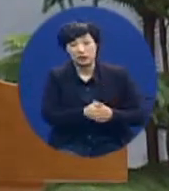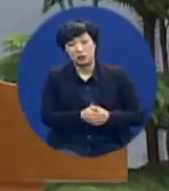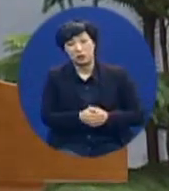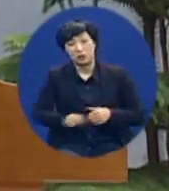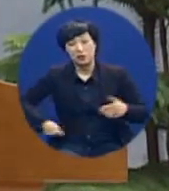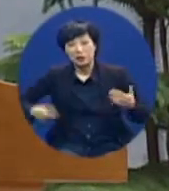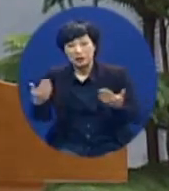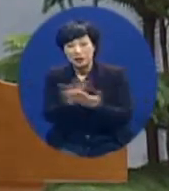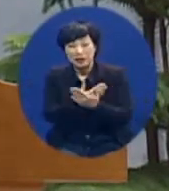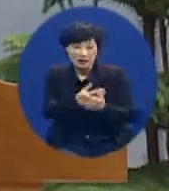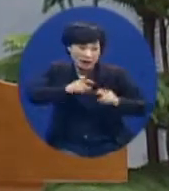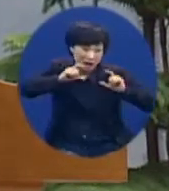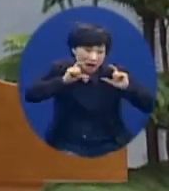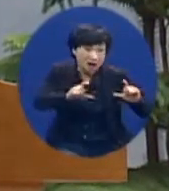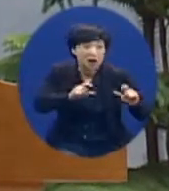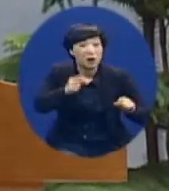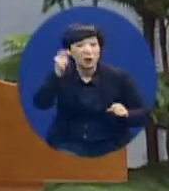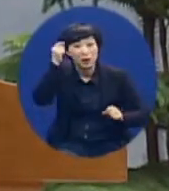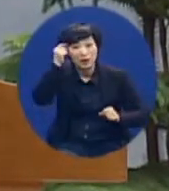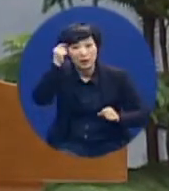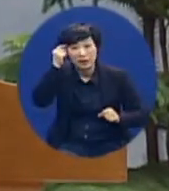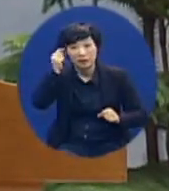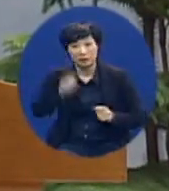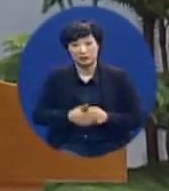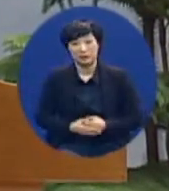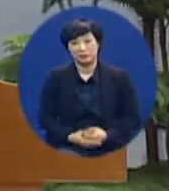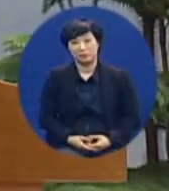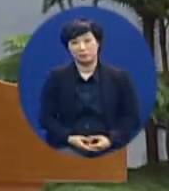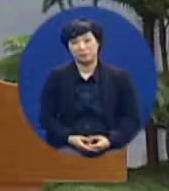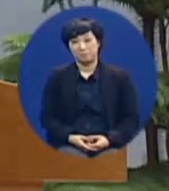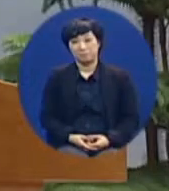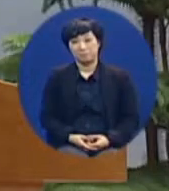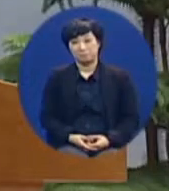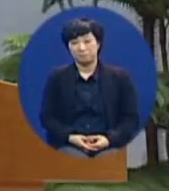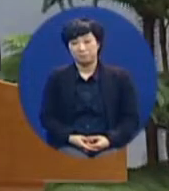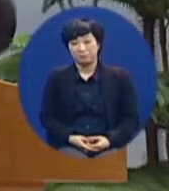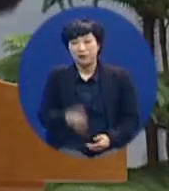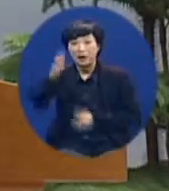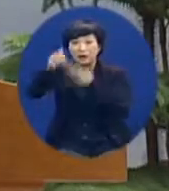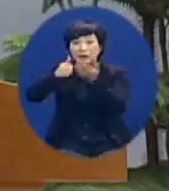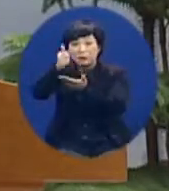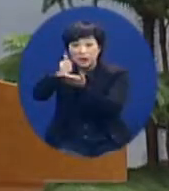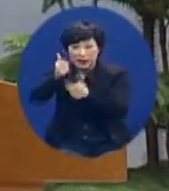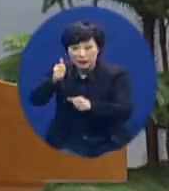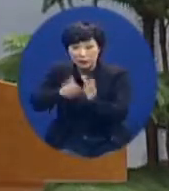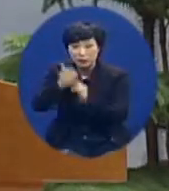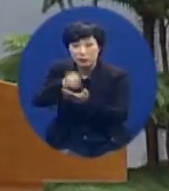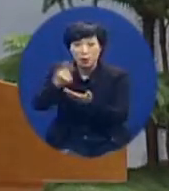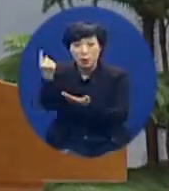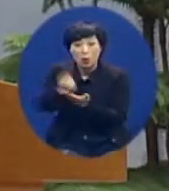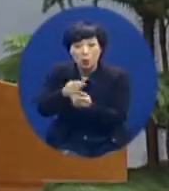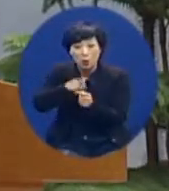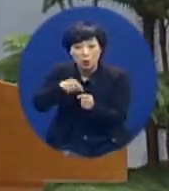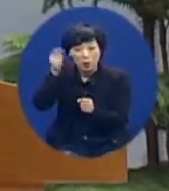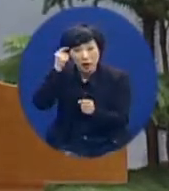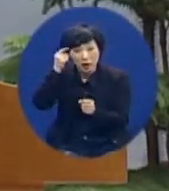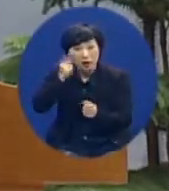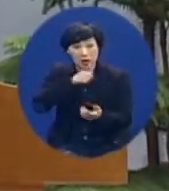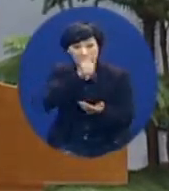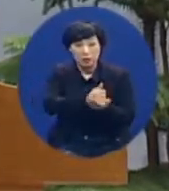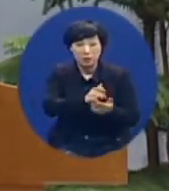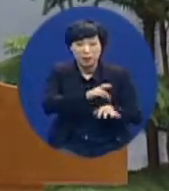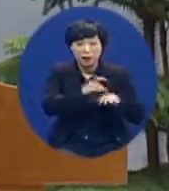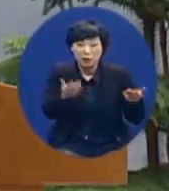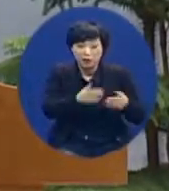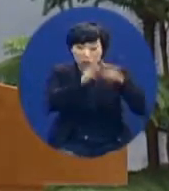sin, curses, destruction, wrath and hell. In other words, the Son of God came to